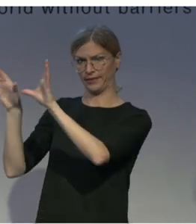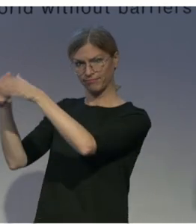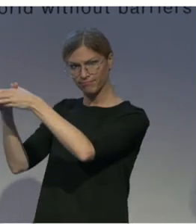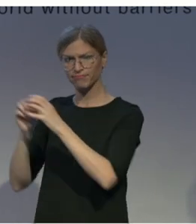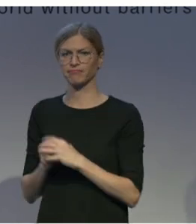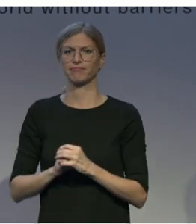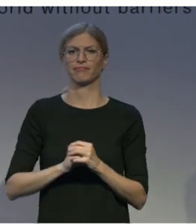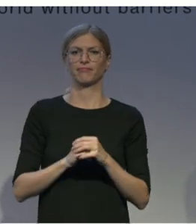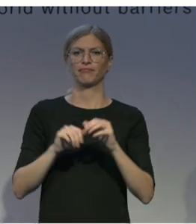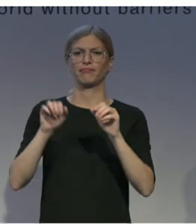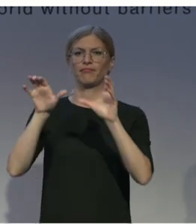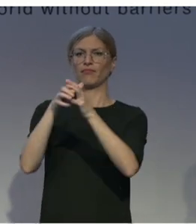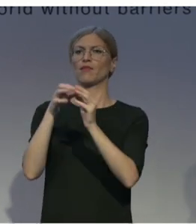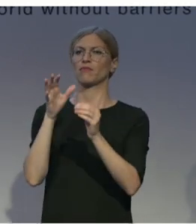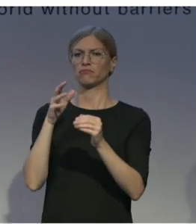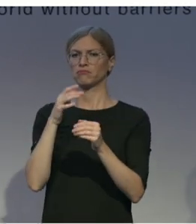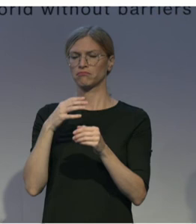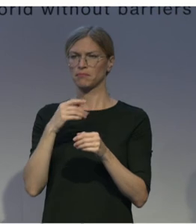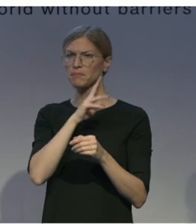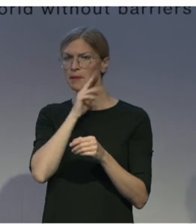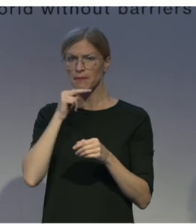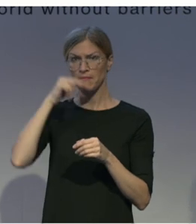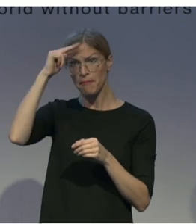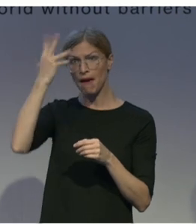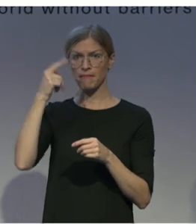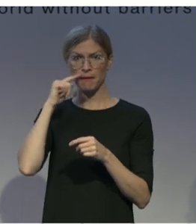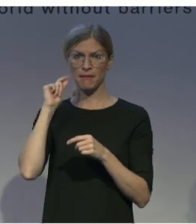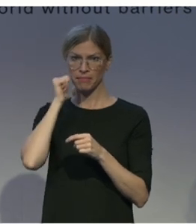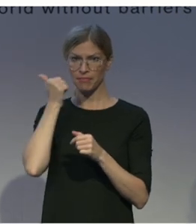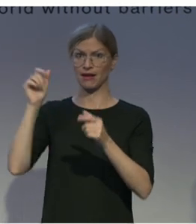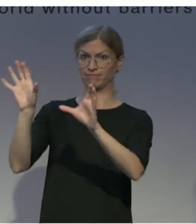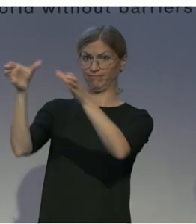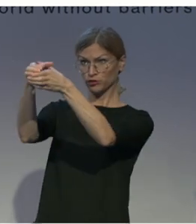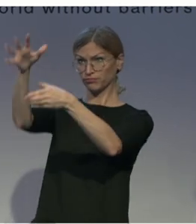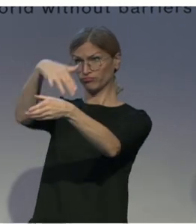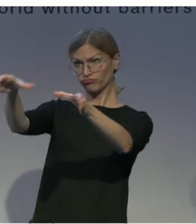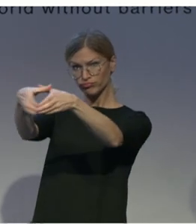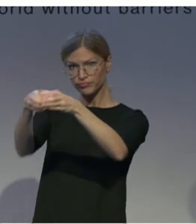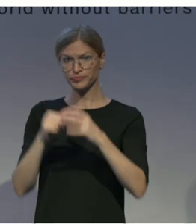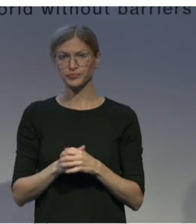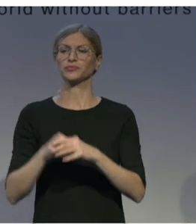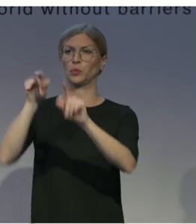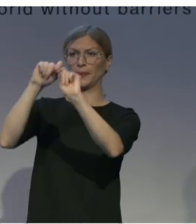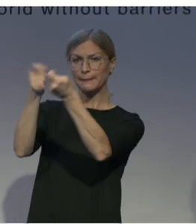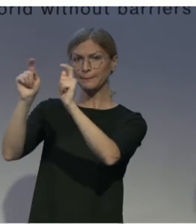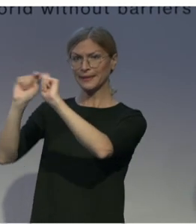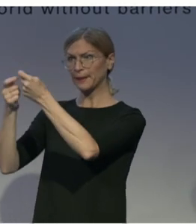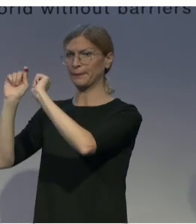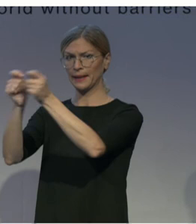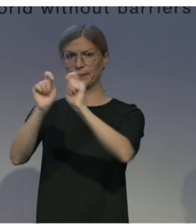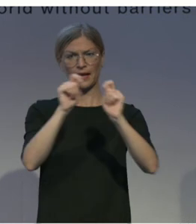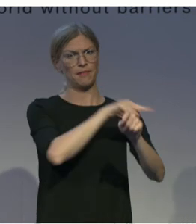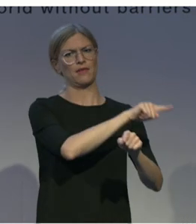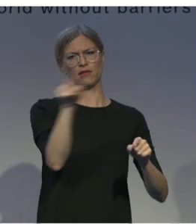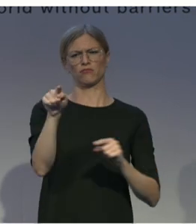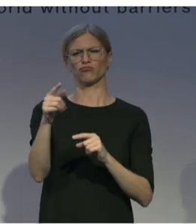of a parent or family member from that self-advocate or self-representative. It's a very robust program. We